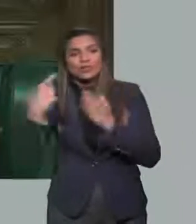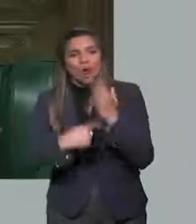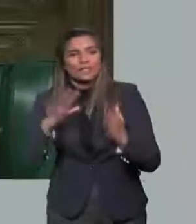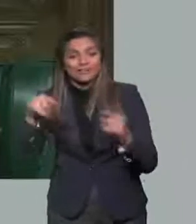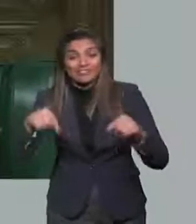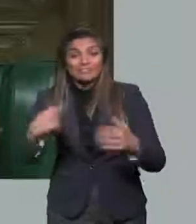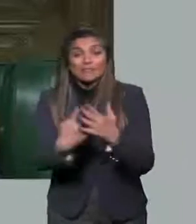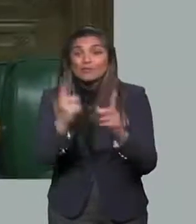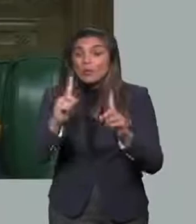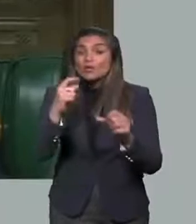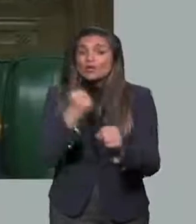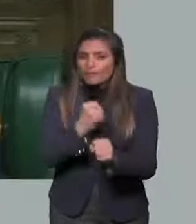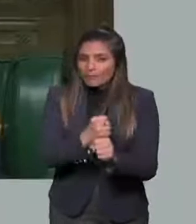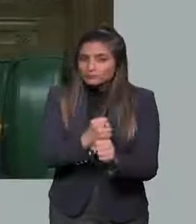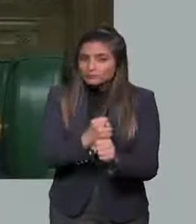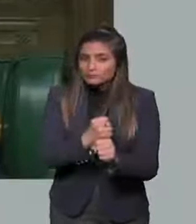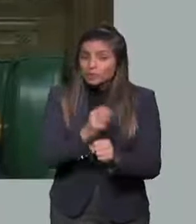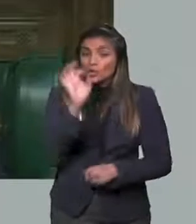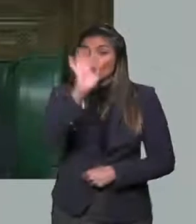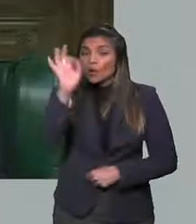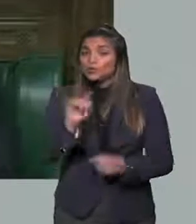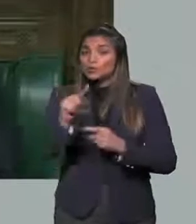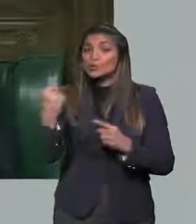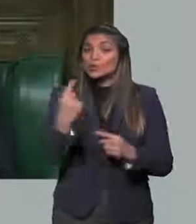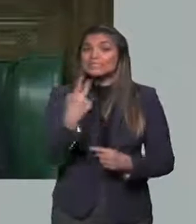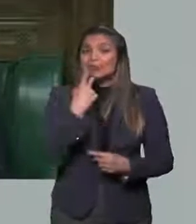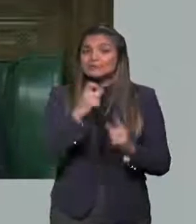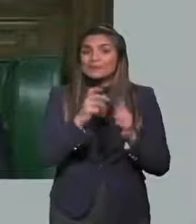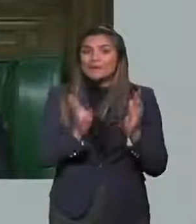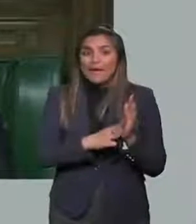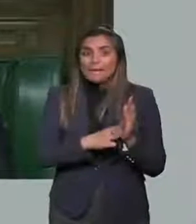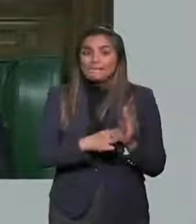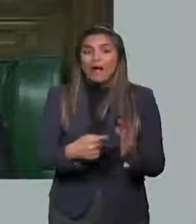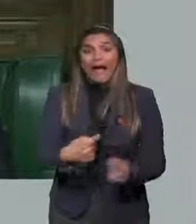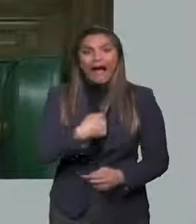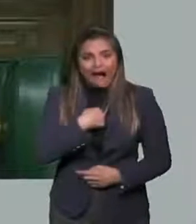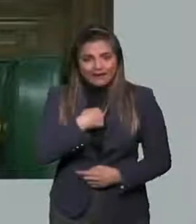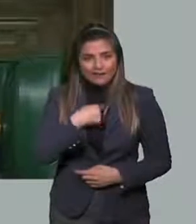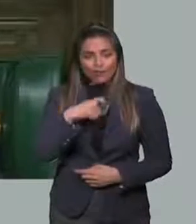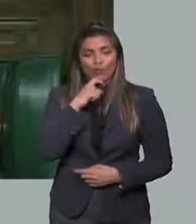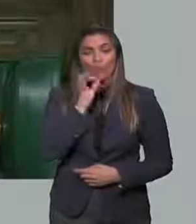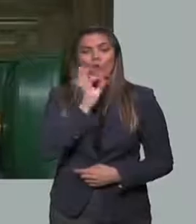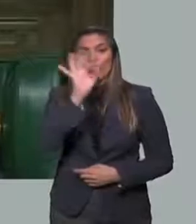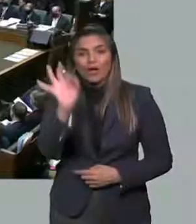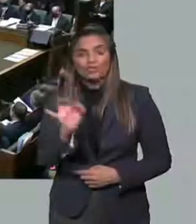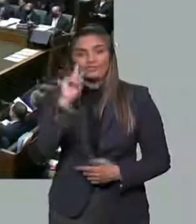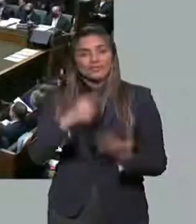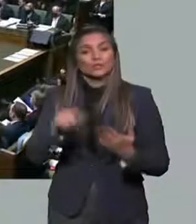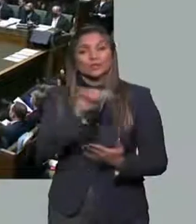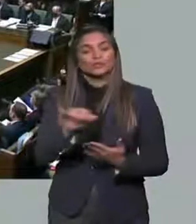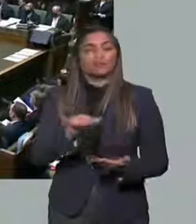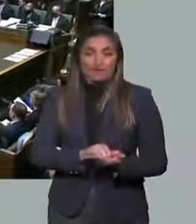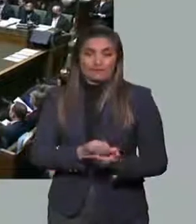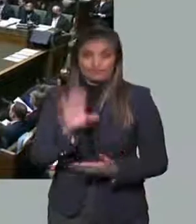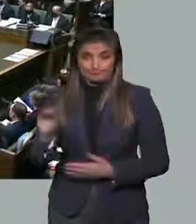government. This is about questions to the Deputy Prime Minister. I'll put the questions and decide which are right. Deputy Prime